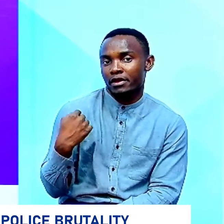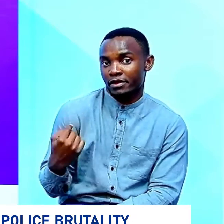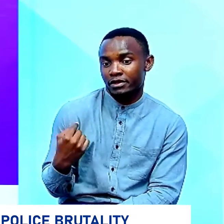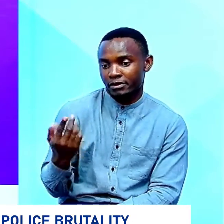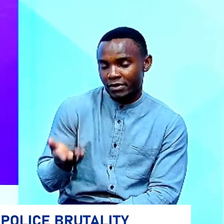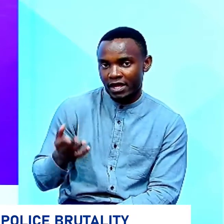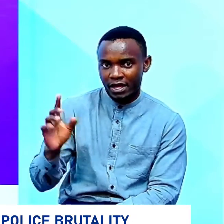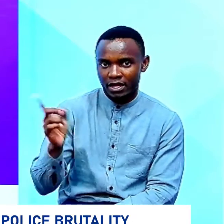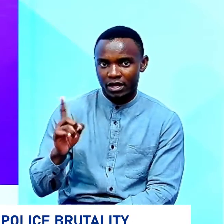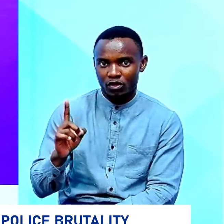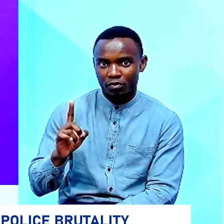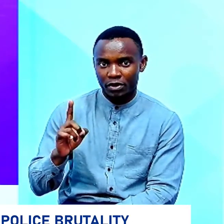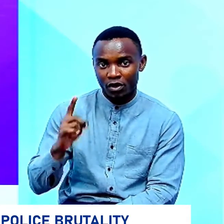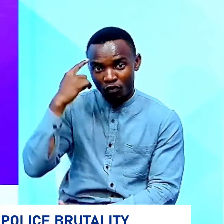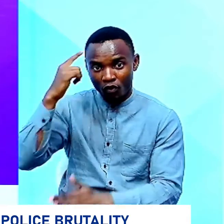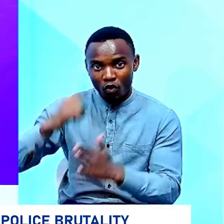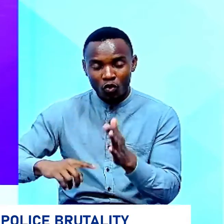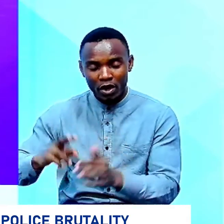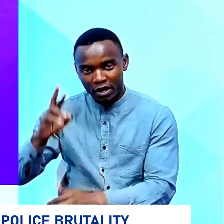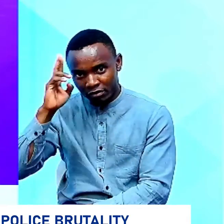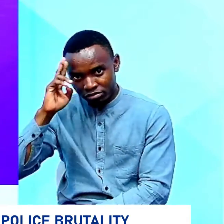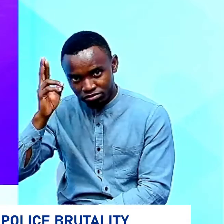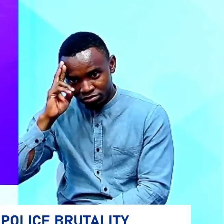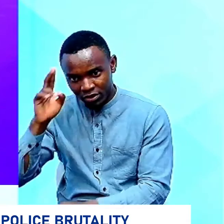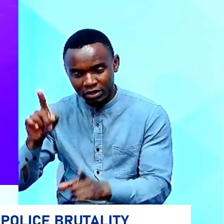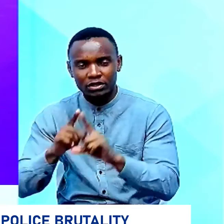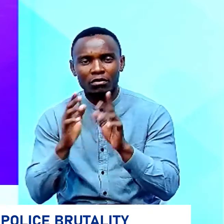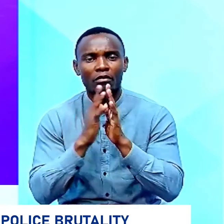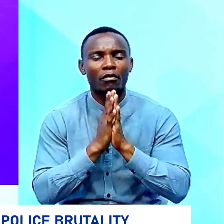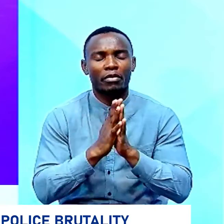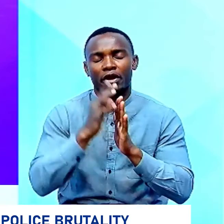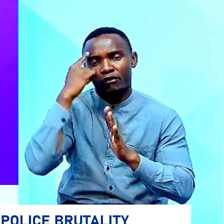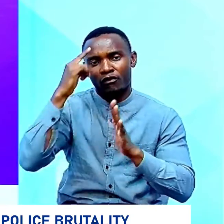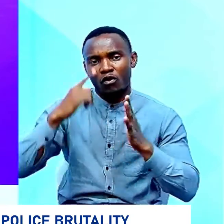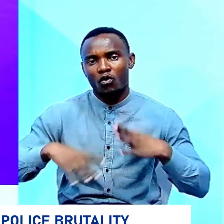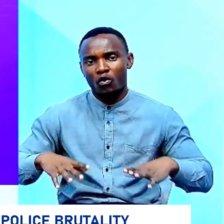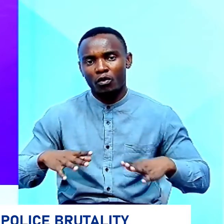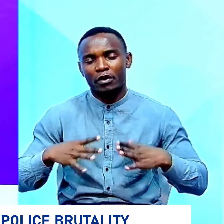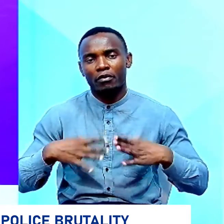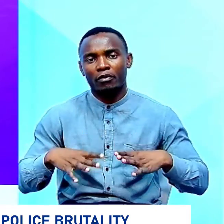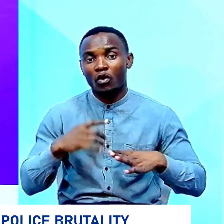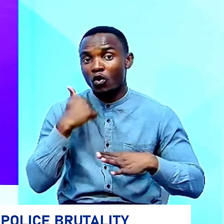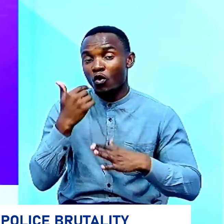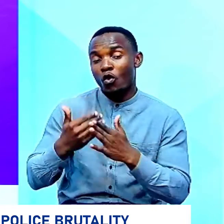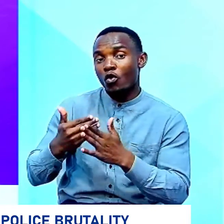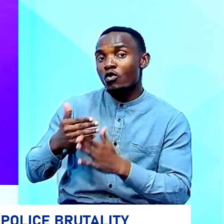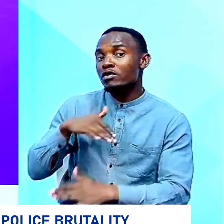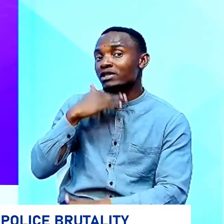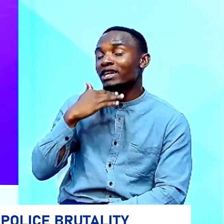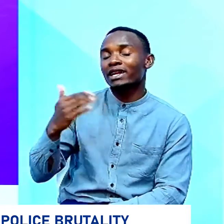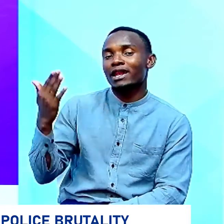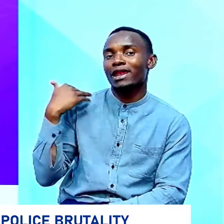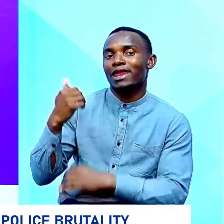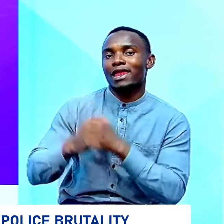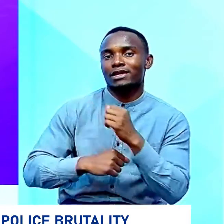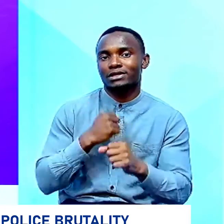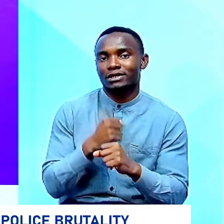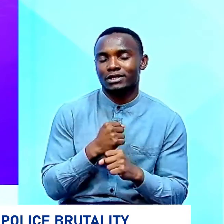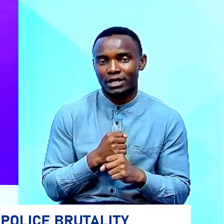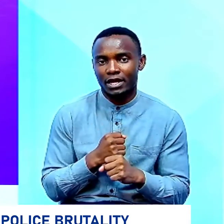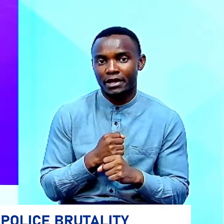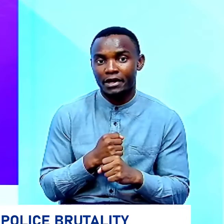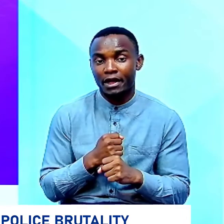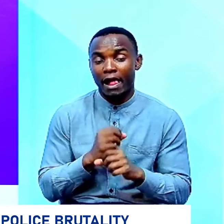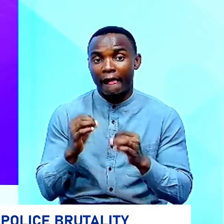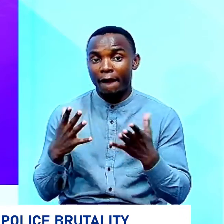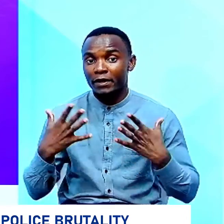meant to commemorate and pray for the victims of the last year's nationwide protests that led to the deaths